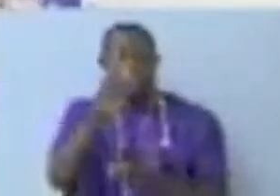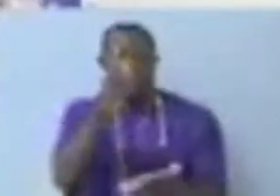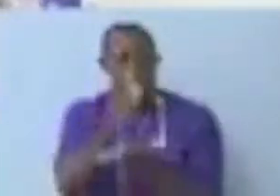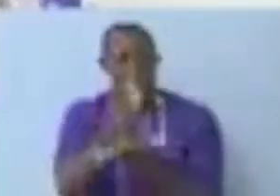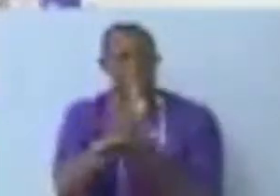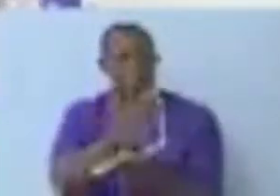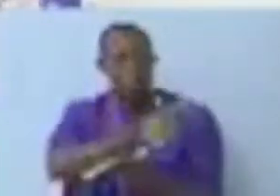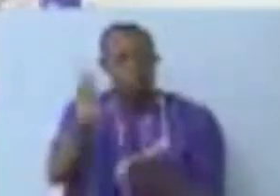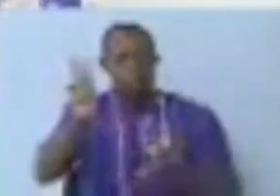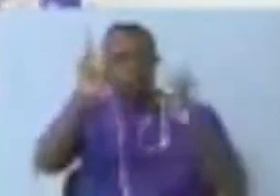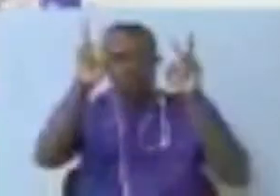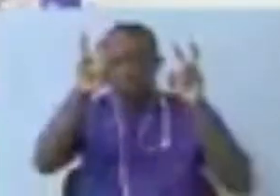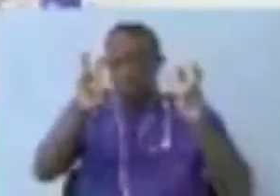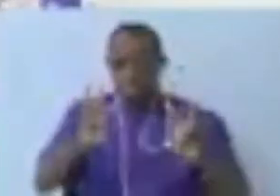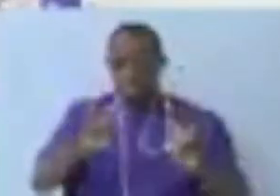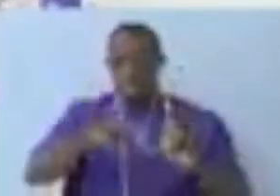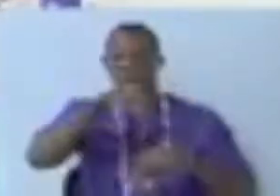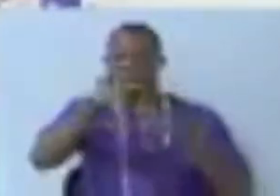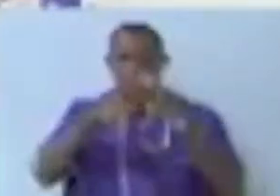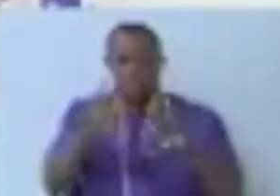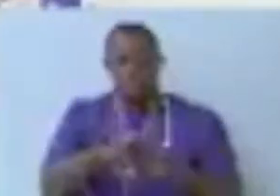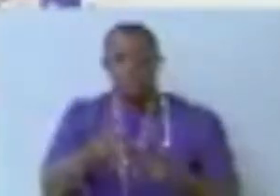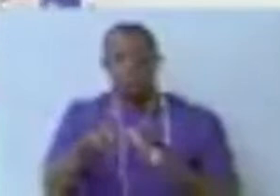by cross-examination.